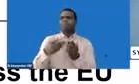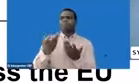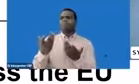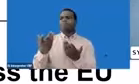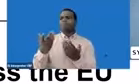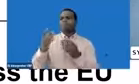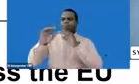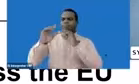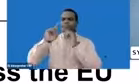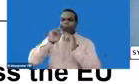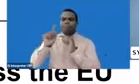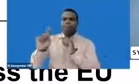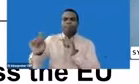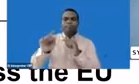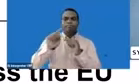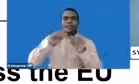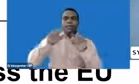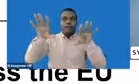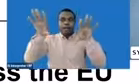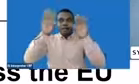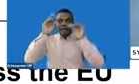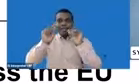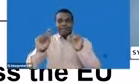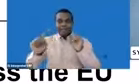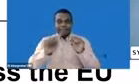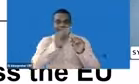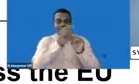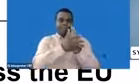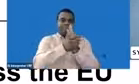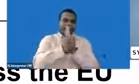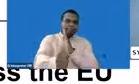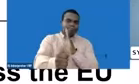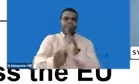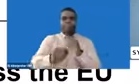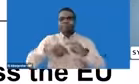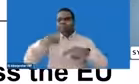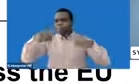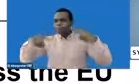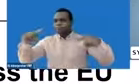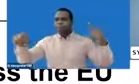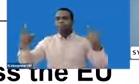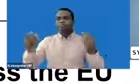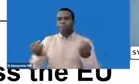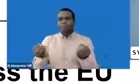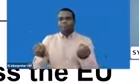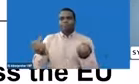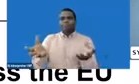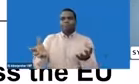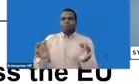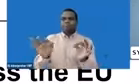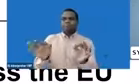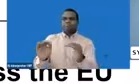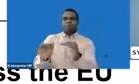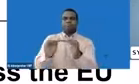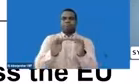learning experience where information is offered in various ways, and it facilitates the